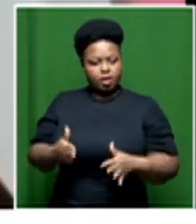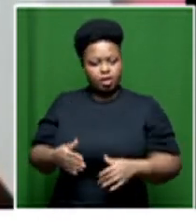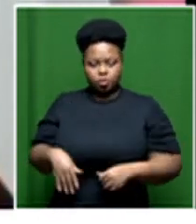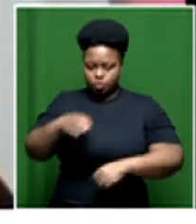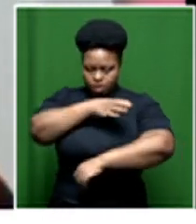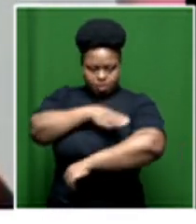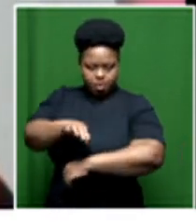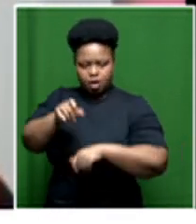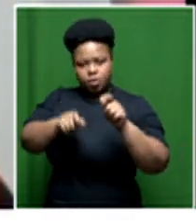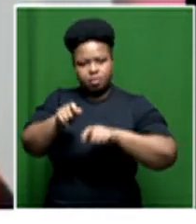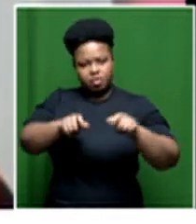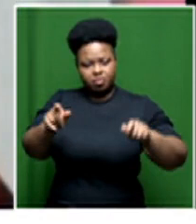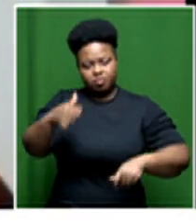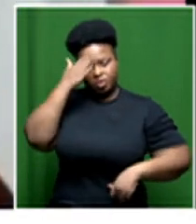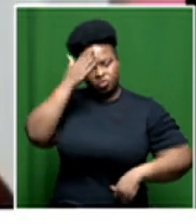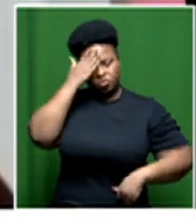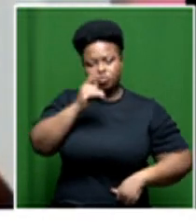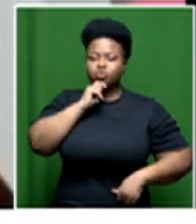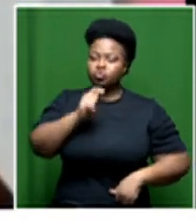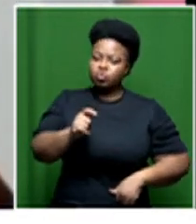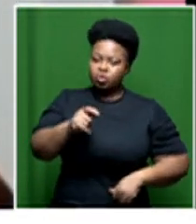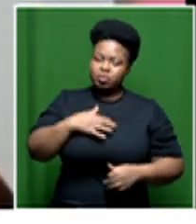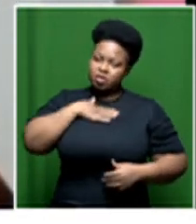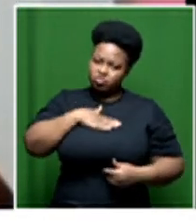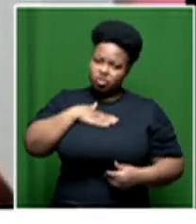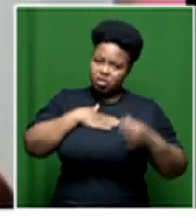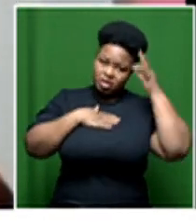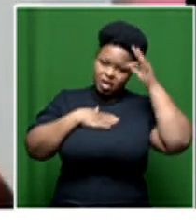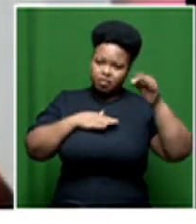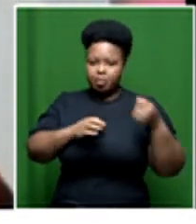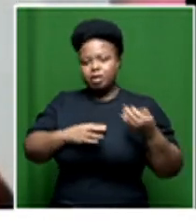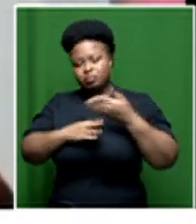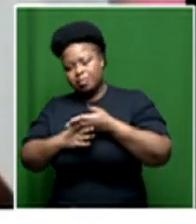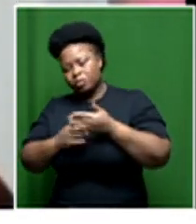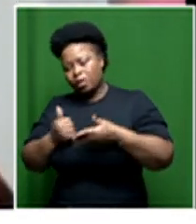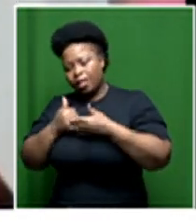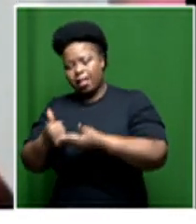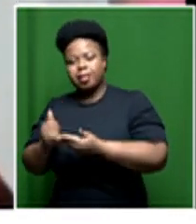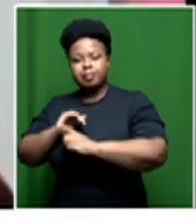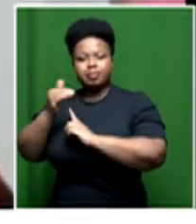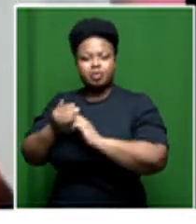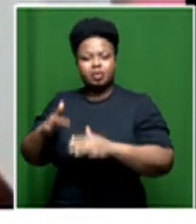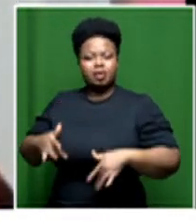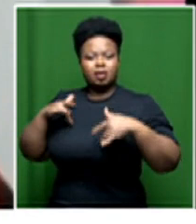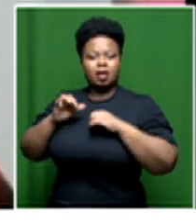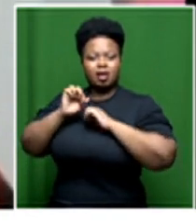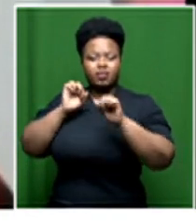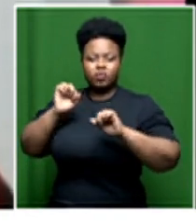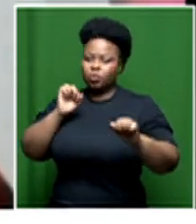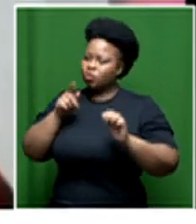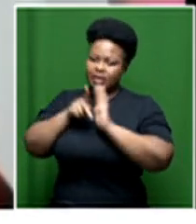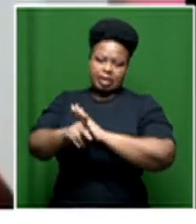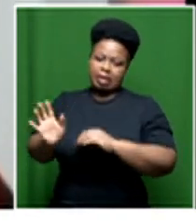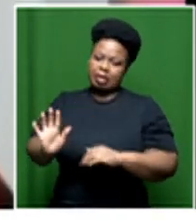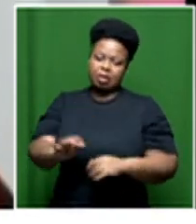society to recognize and appreciate the interventions that are made, that these interventions are more about saving their lives than to be killing